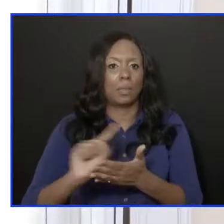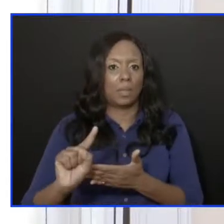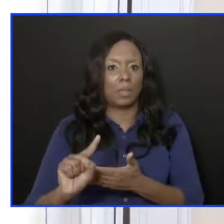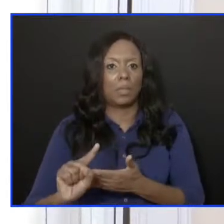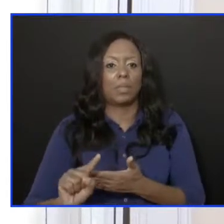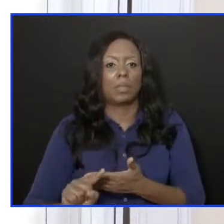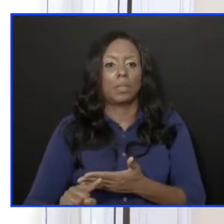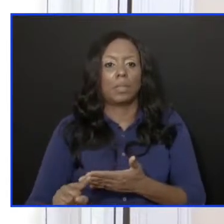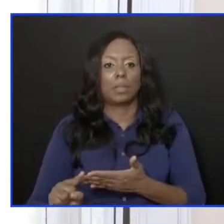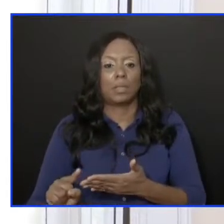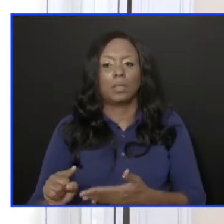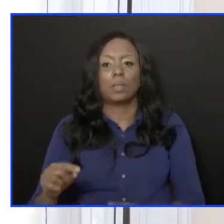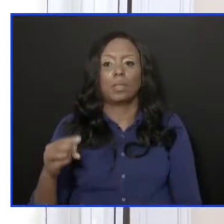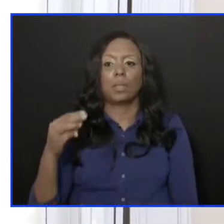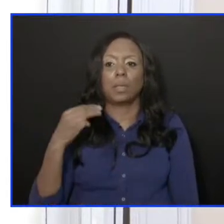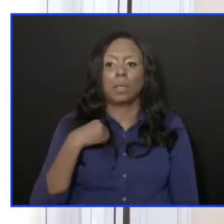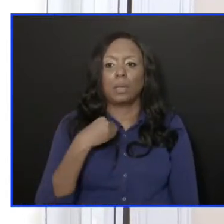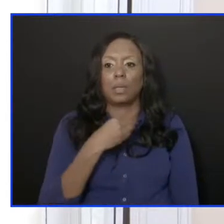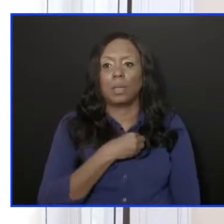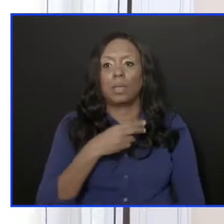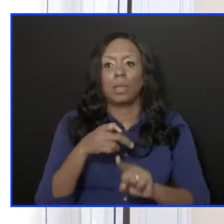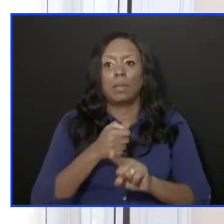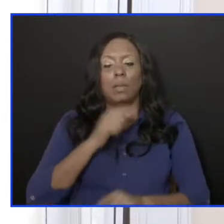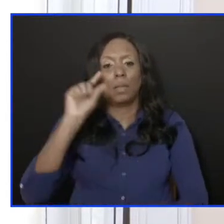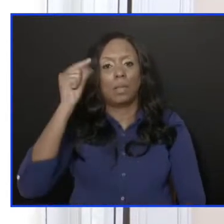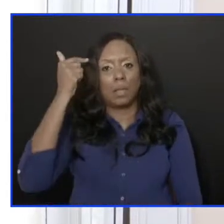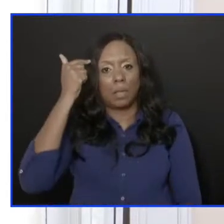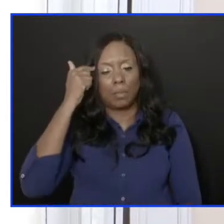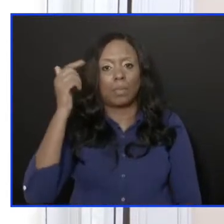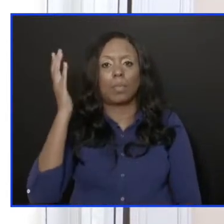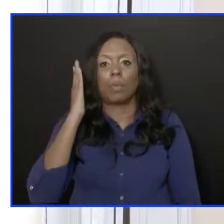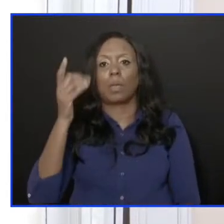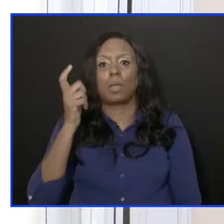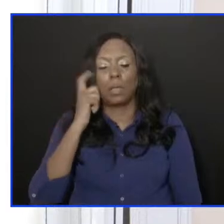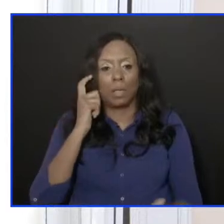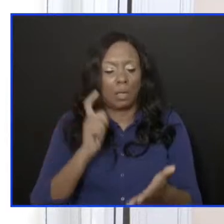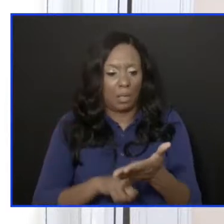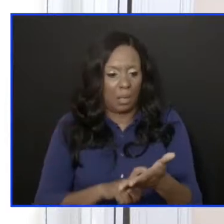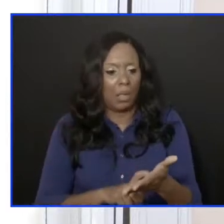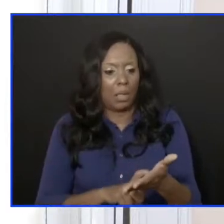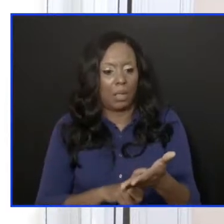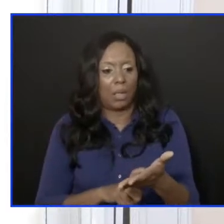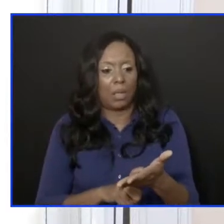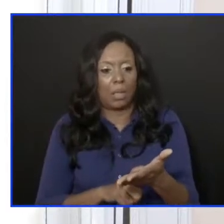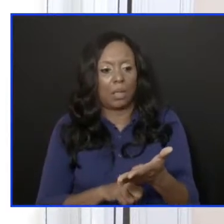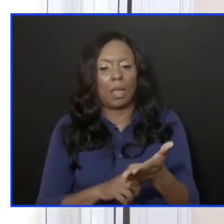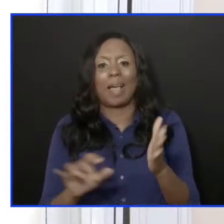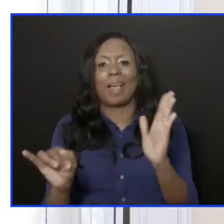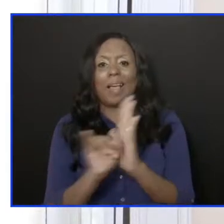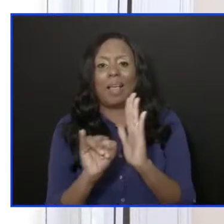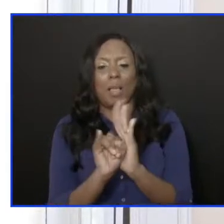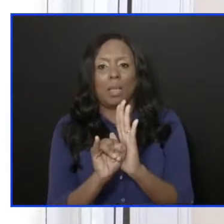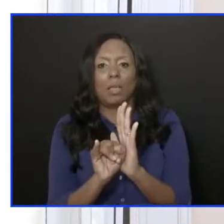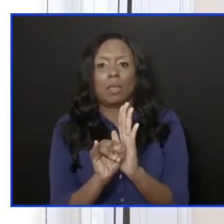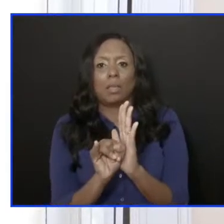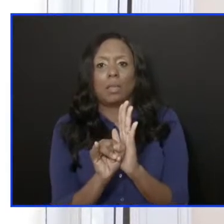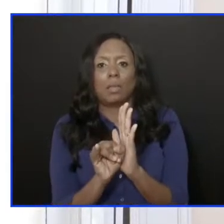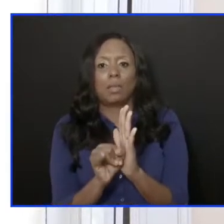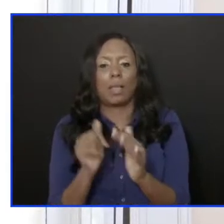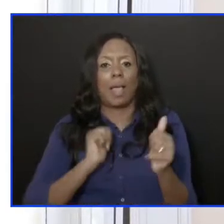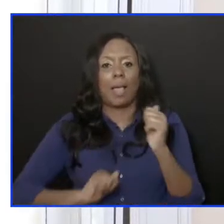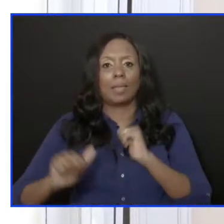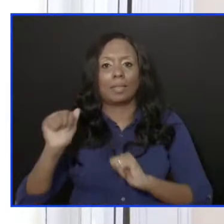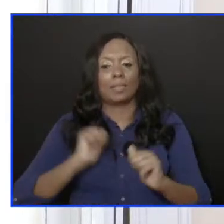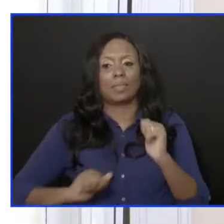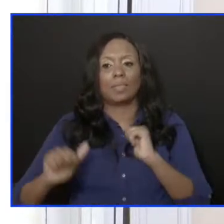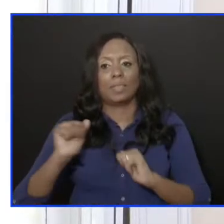the government and the senior public servants will be identifying and outlining what the activities in the run-up to